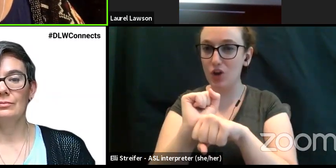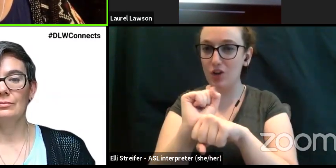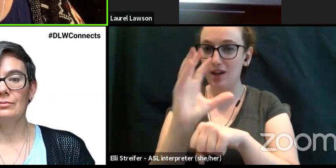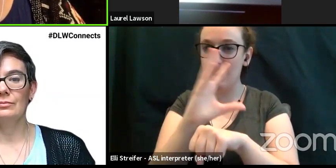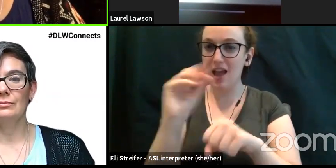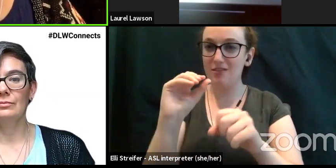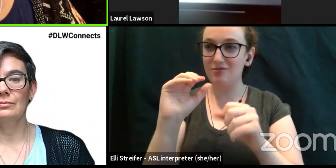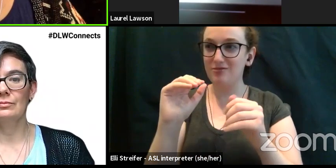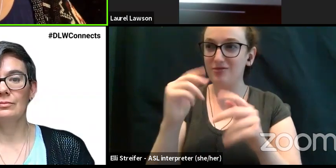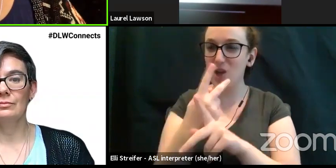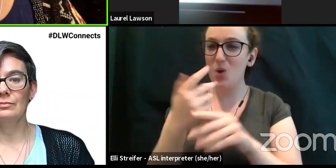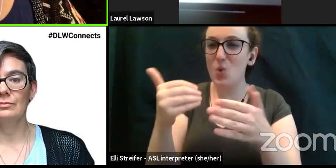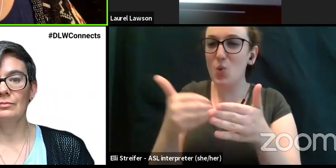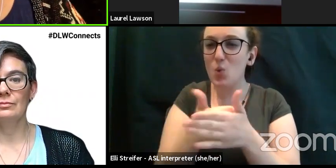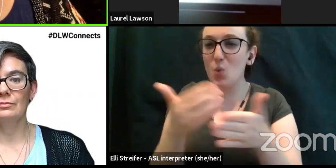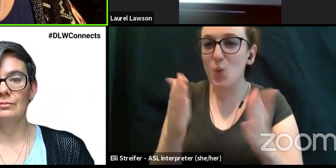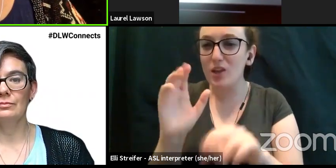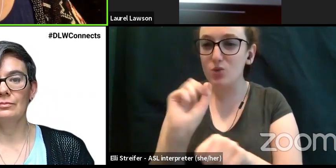that really